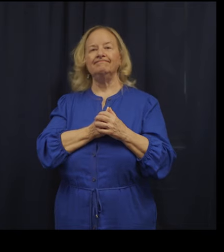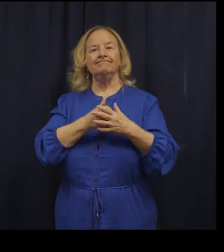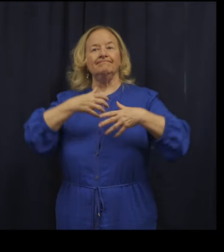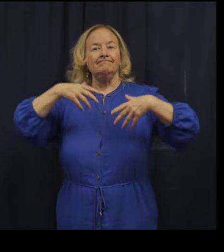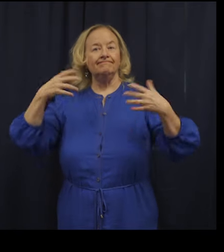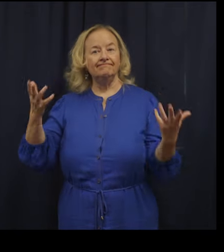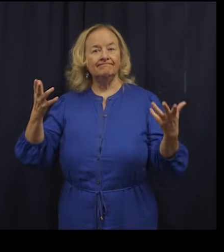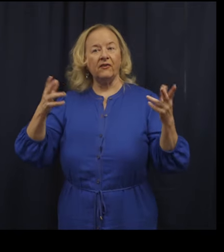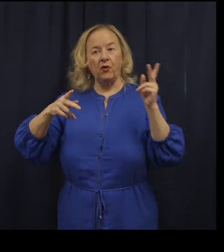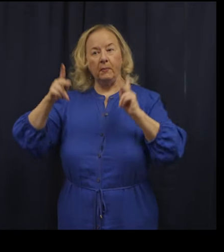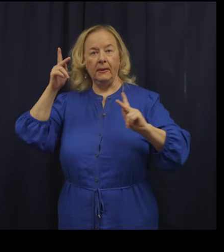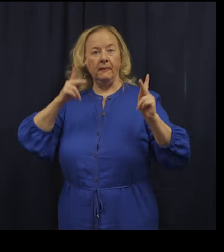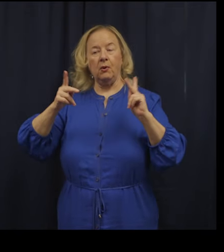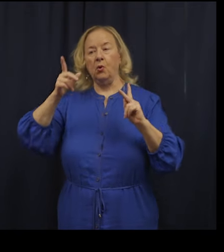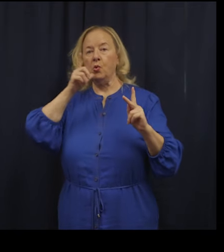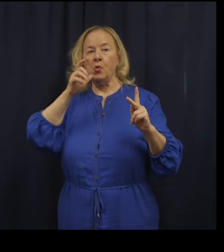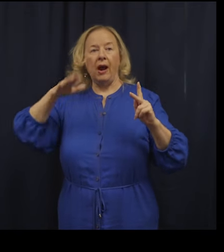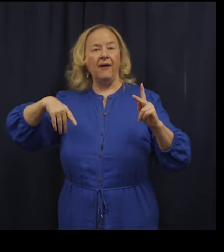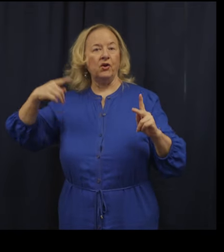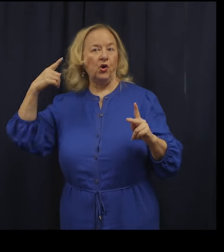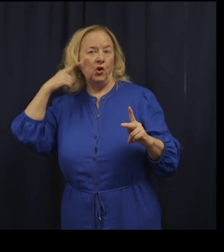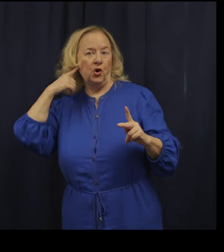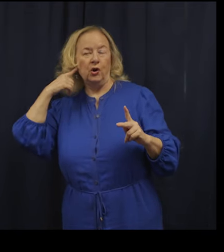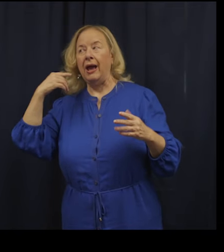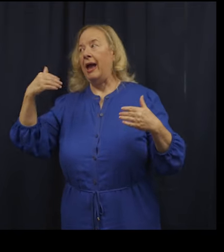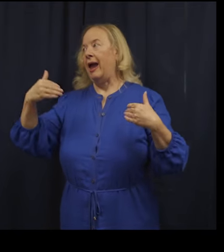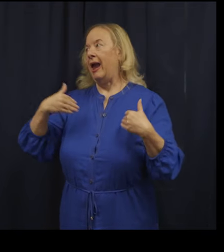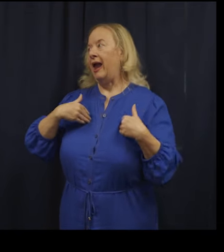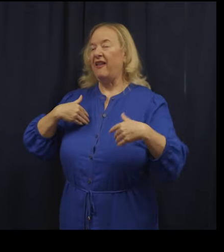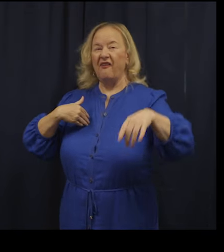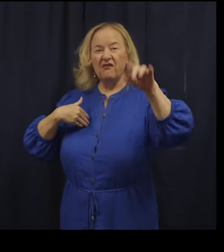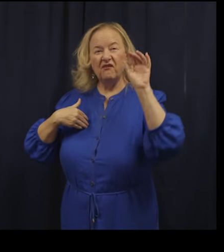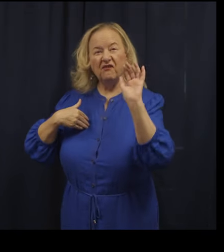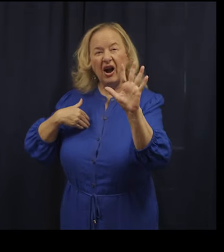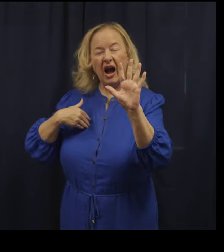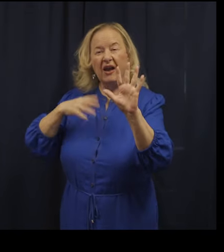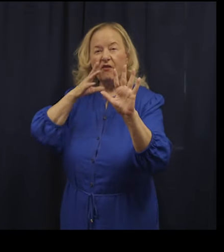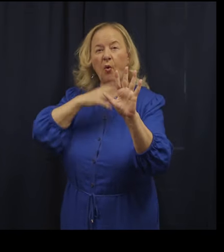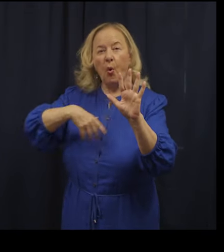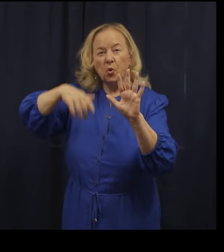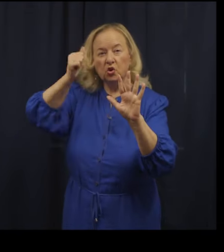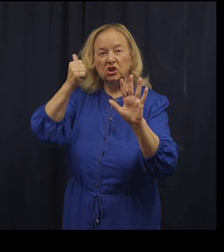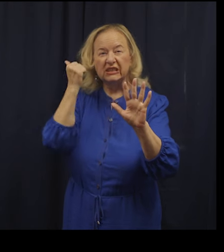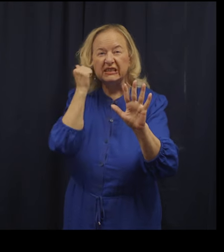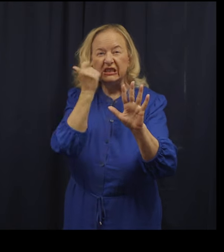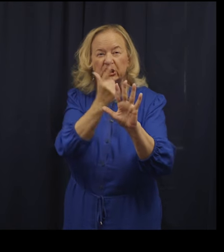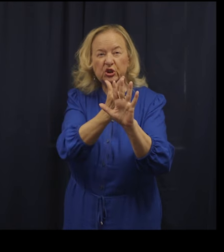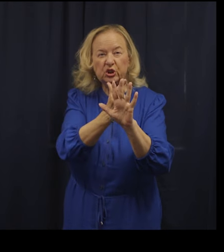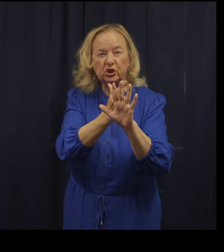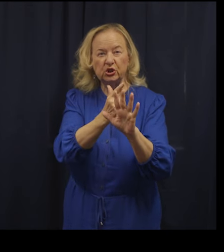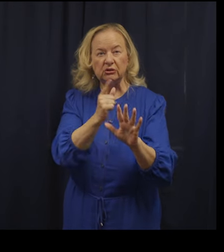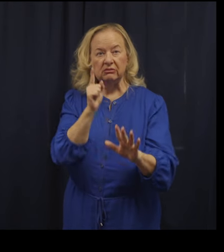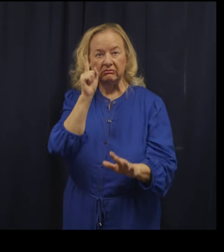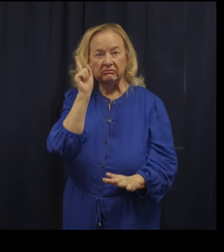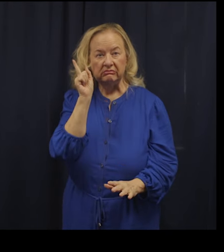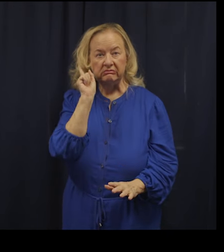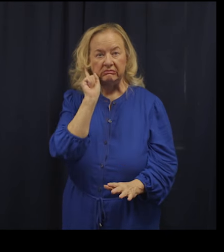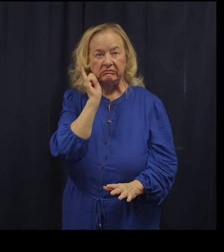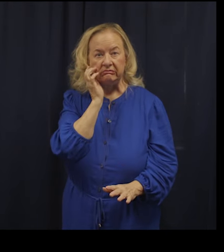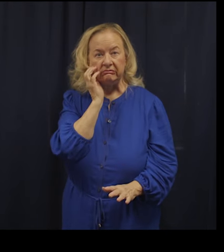tell you what, for those of you that haven't heard, I had 5 older sisters.